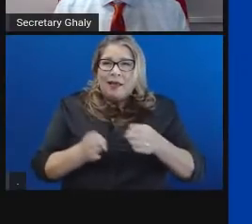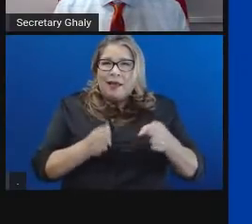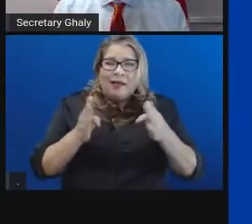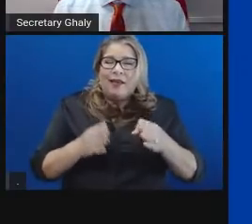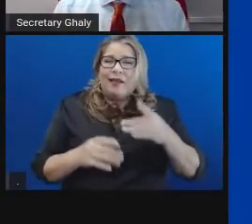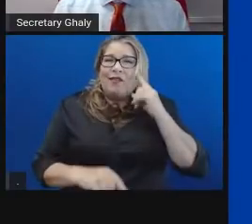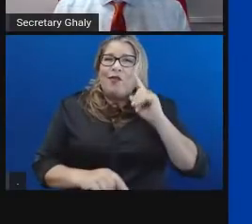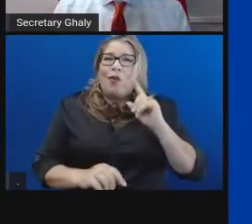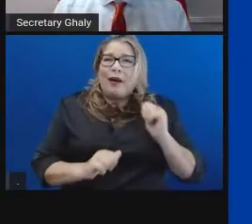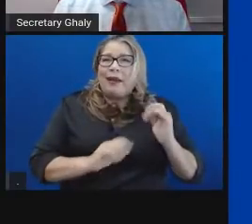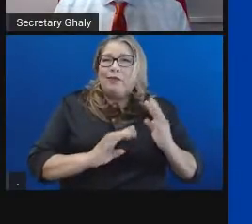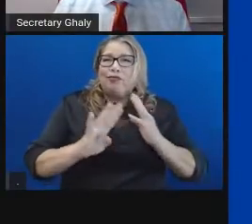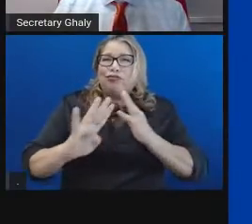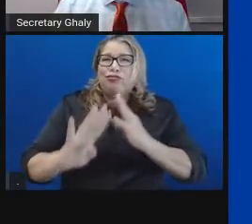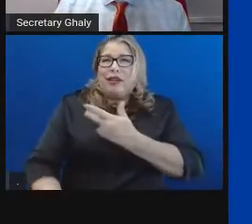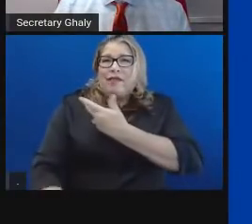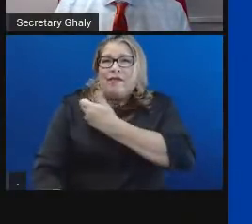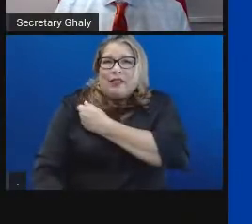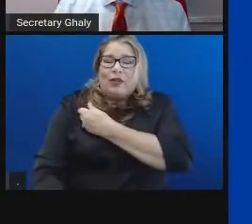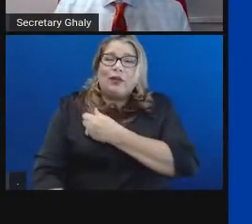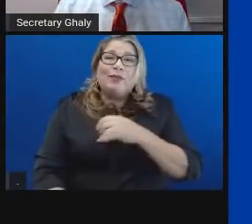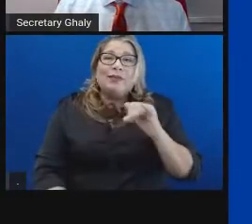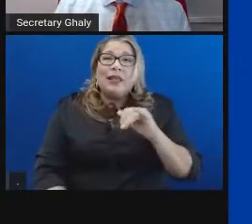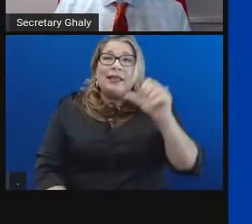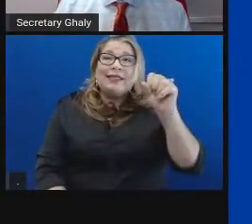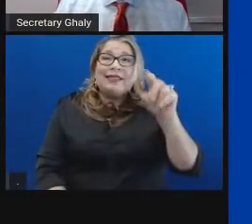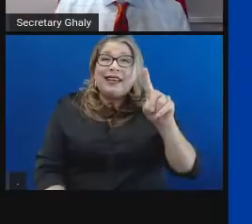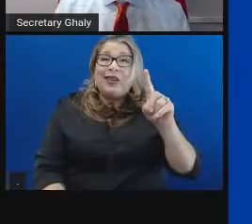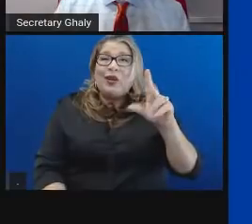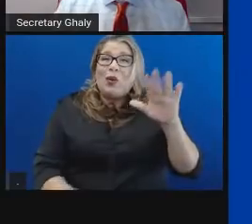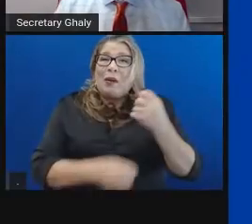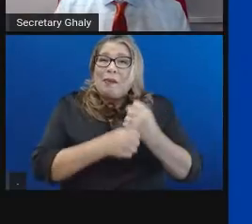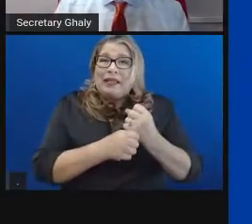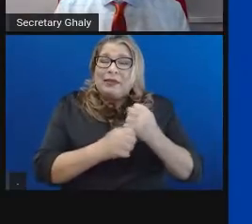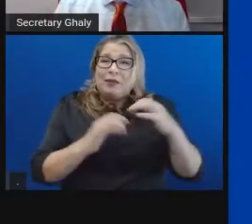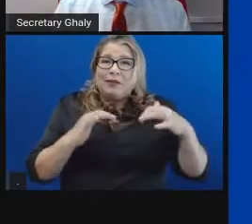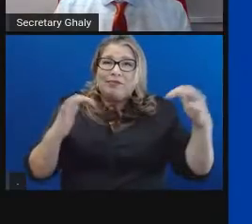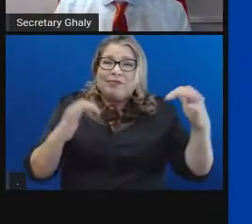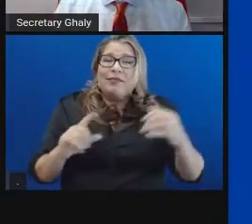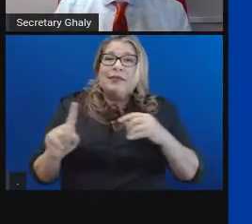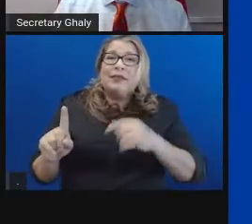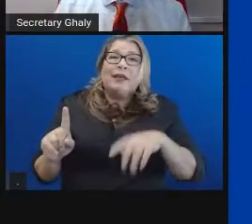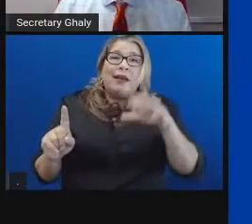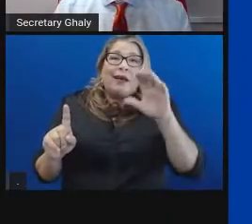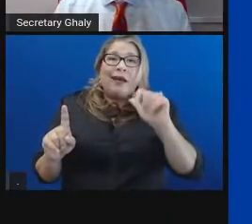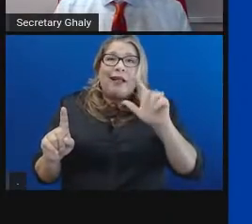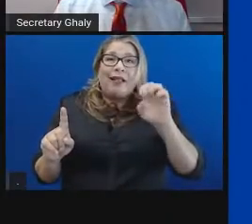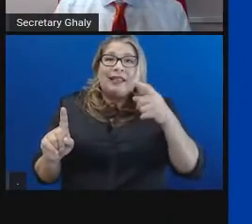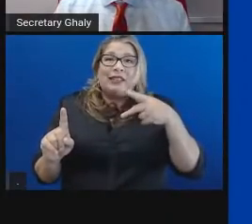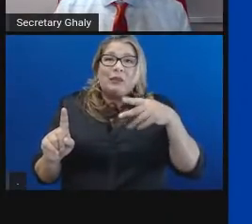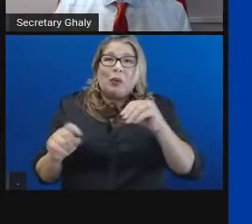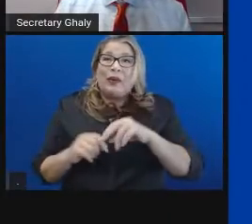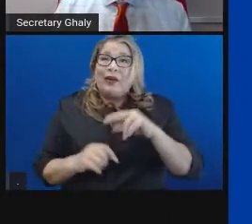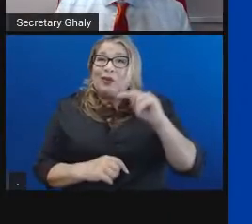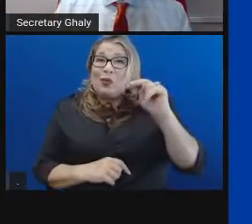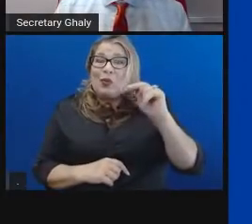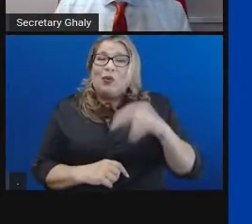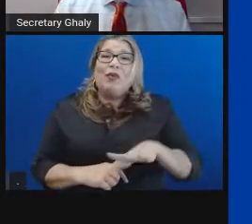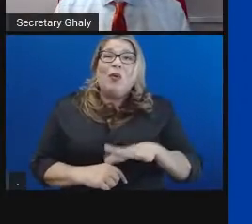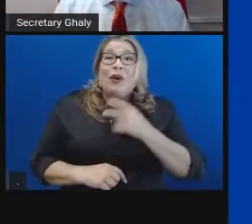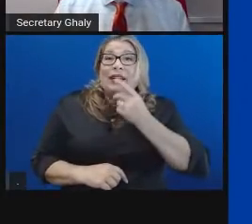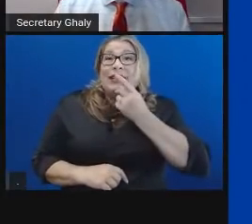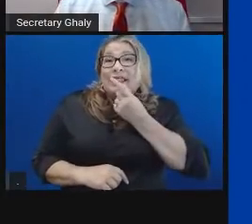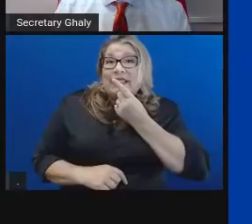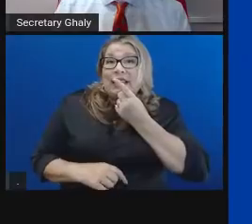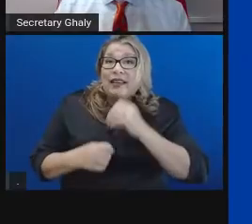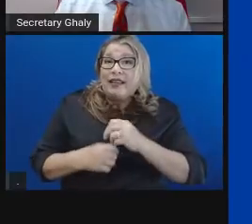Diego, Cal Expo up in Sacramento, and Disneyland, of course, in Orange County. So these are examples of planned sites.